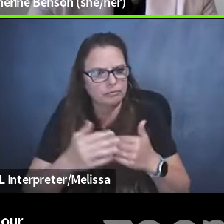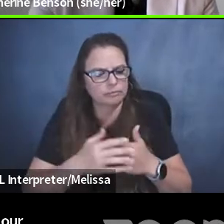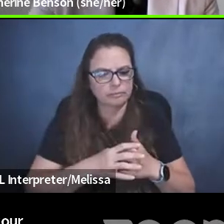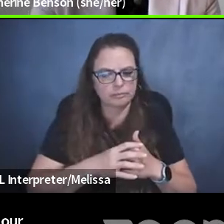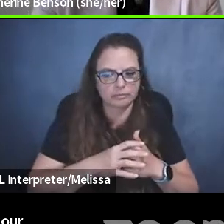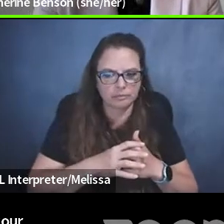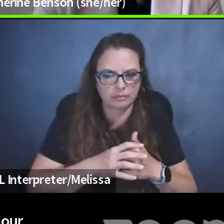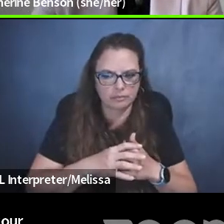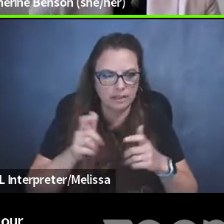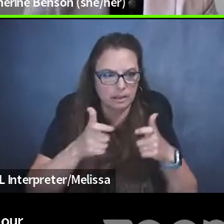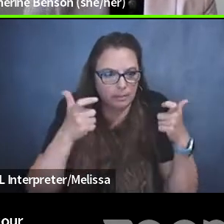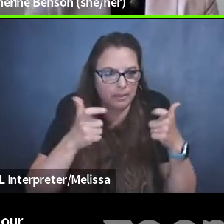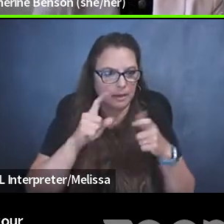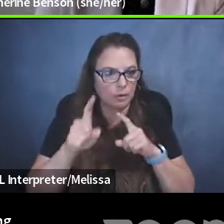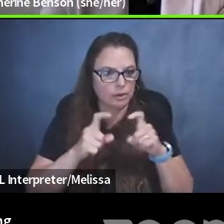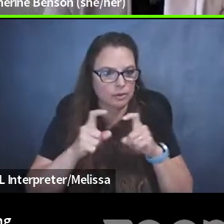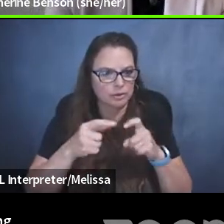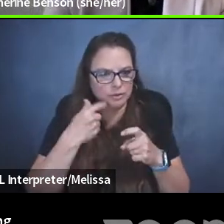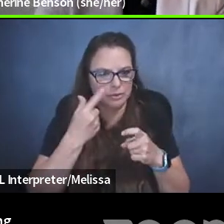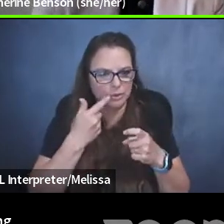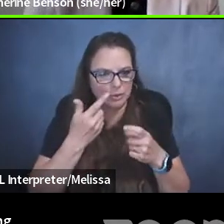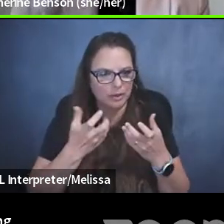Big question. I don't know who wants to go first.